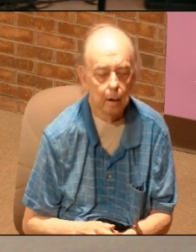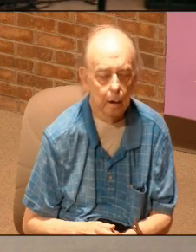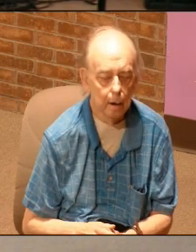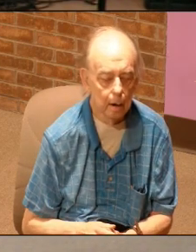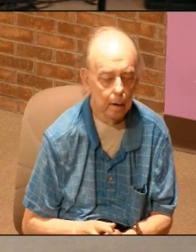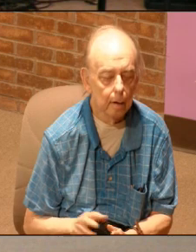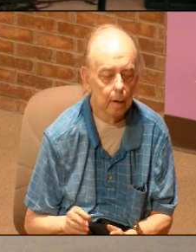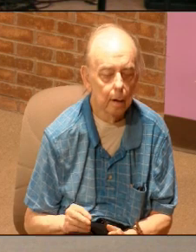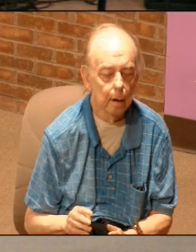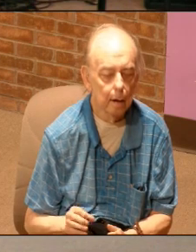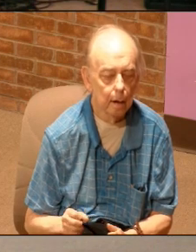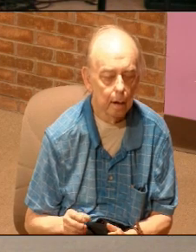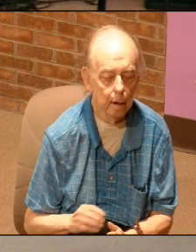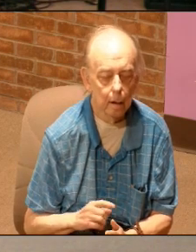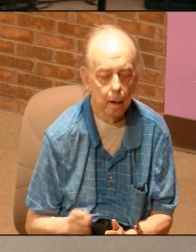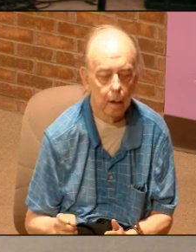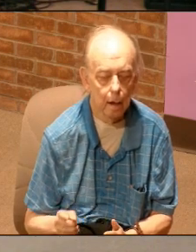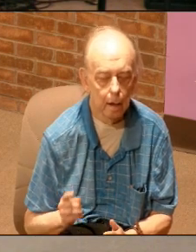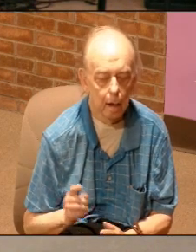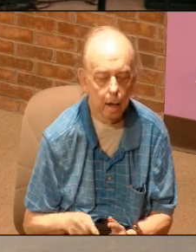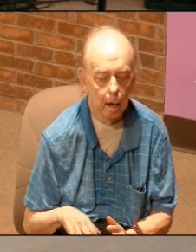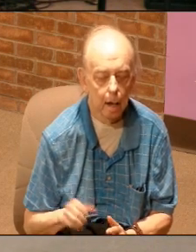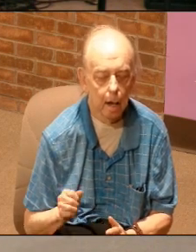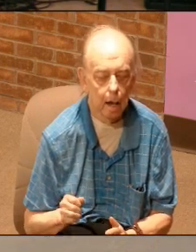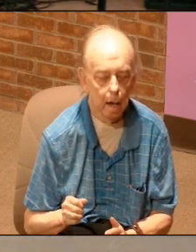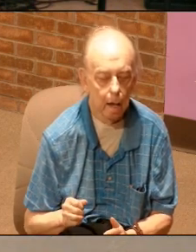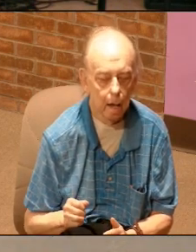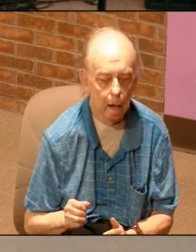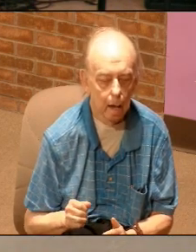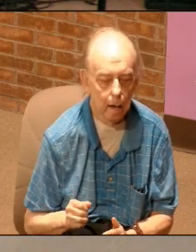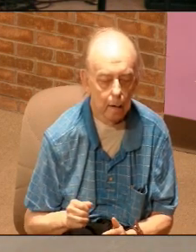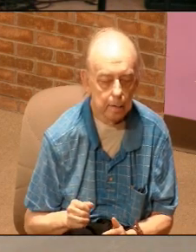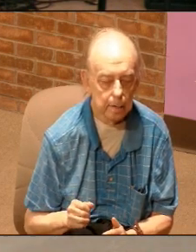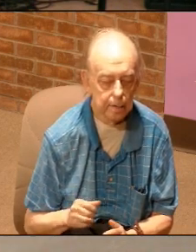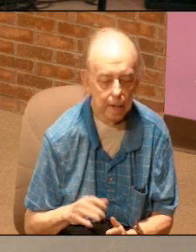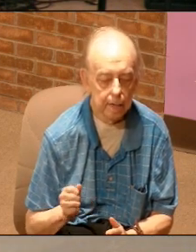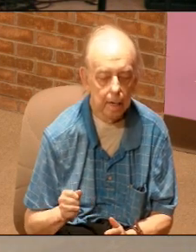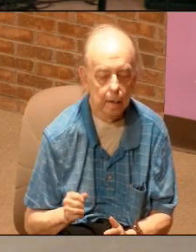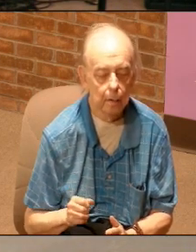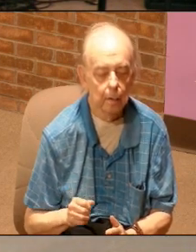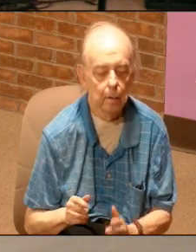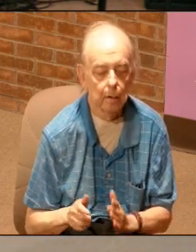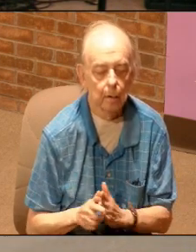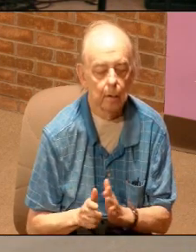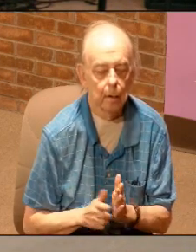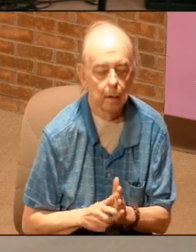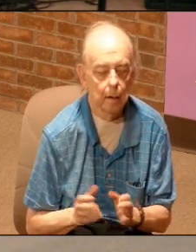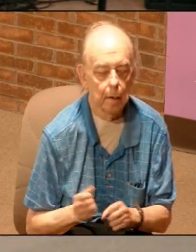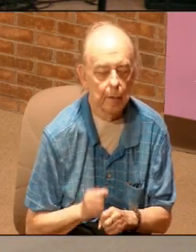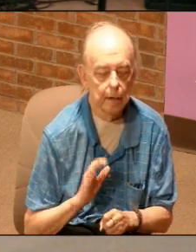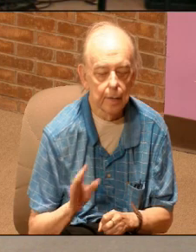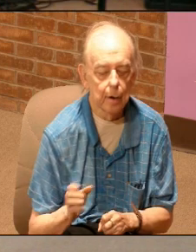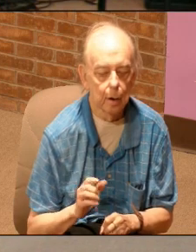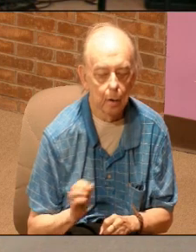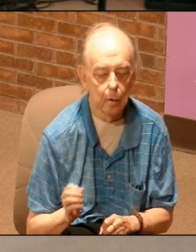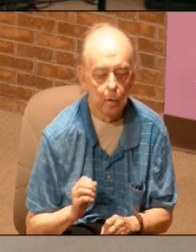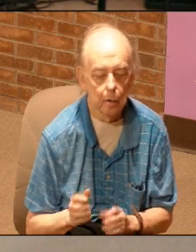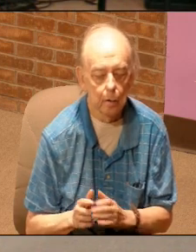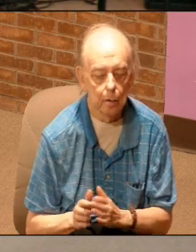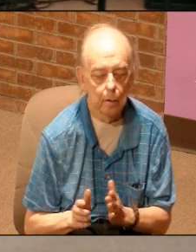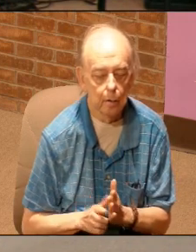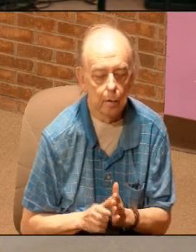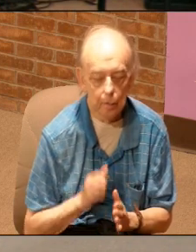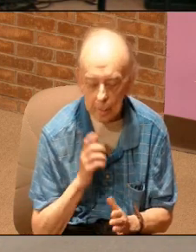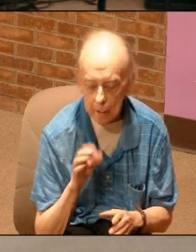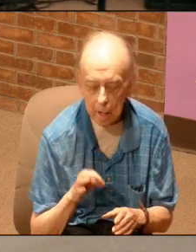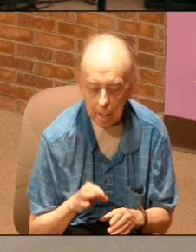NIS and NSHA and all of these cannot take an ambiguous law and just start making their own laws because they're not elected